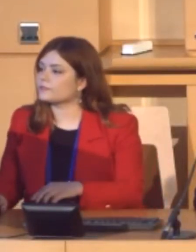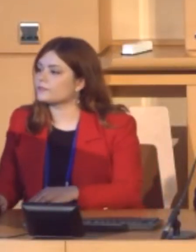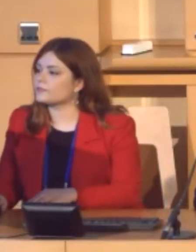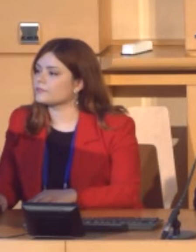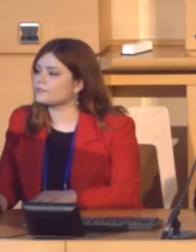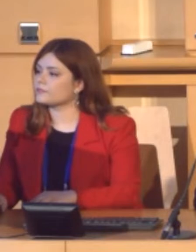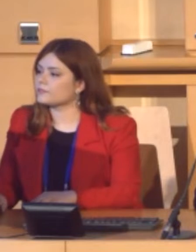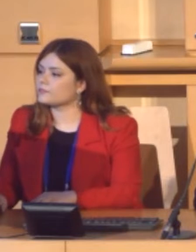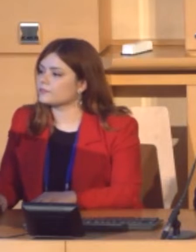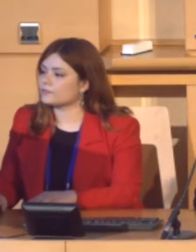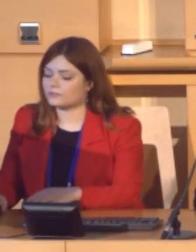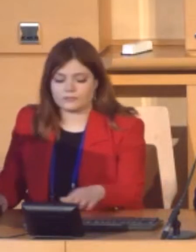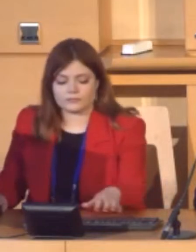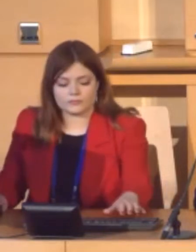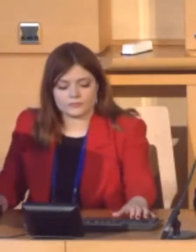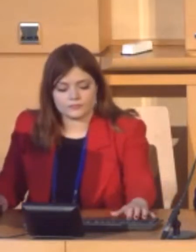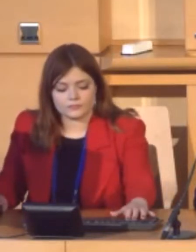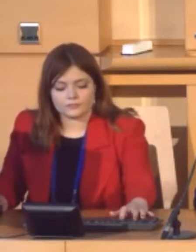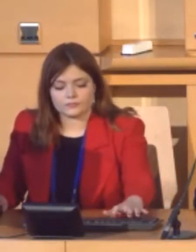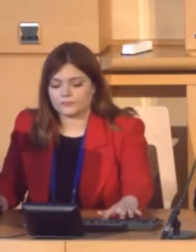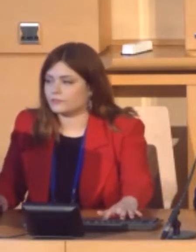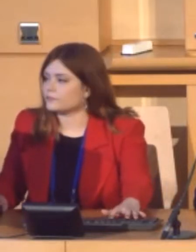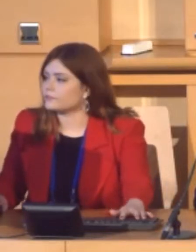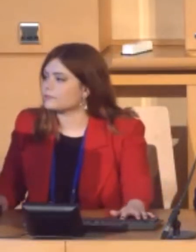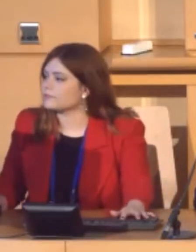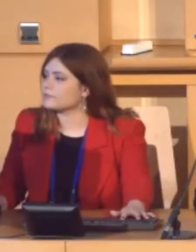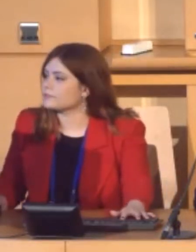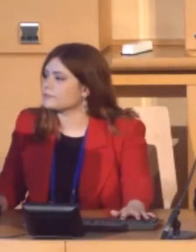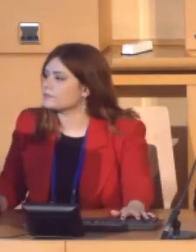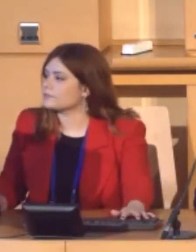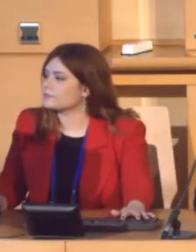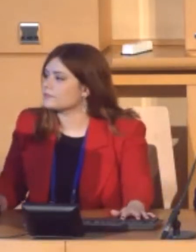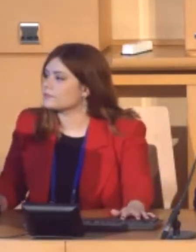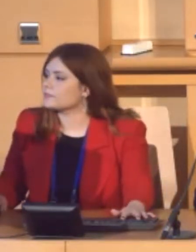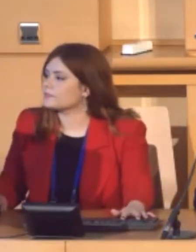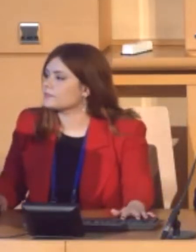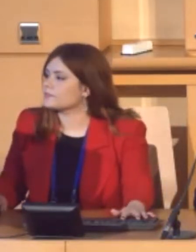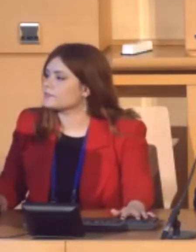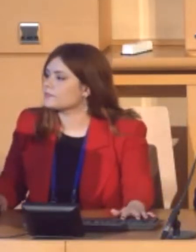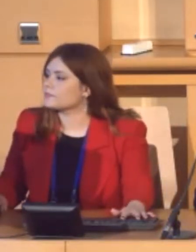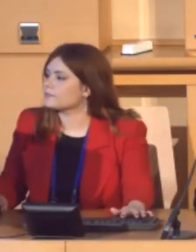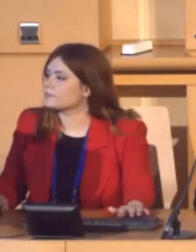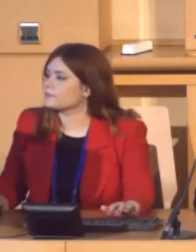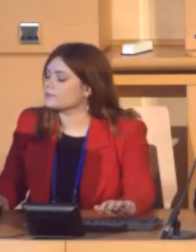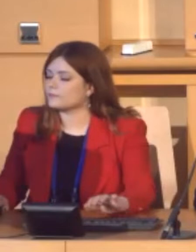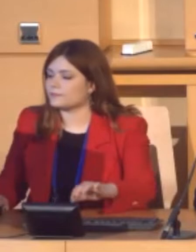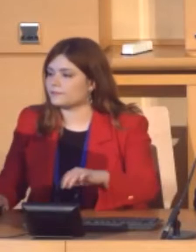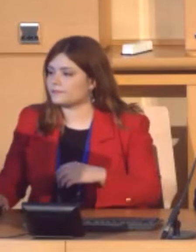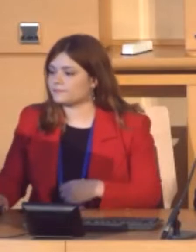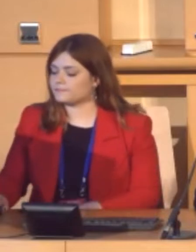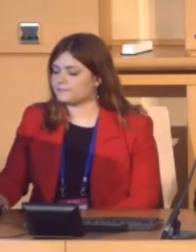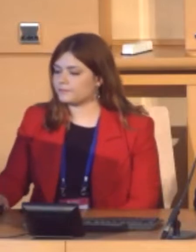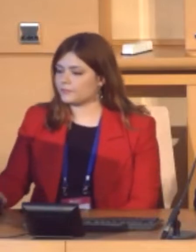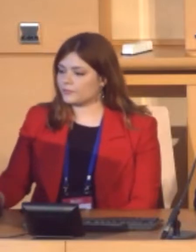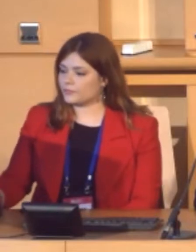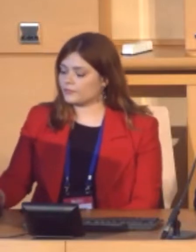for Brazil? Brazil has a long-standing history in active engagement with the OECD. It's already adherent to more